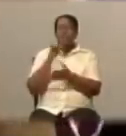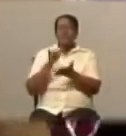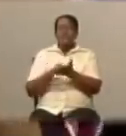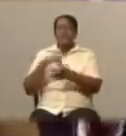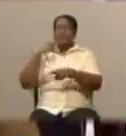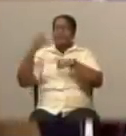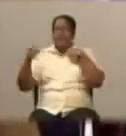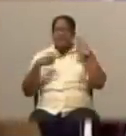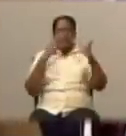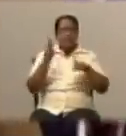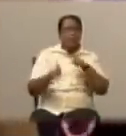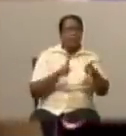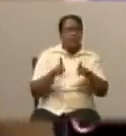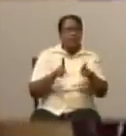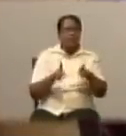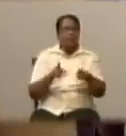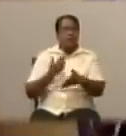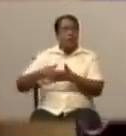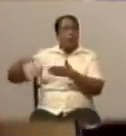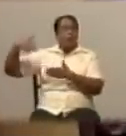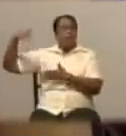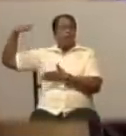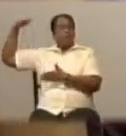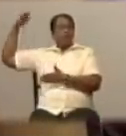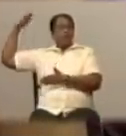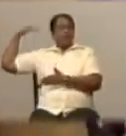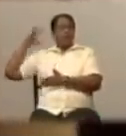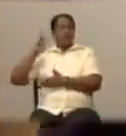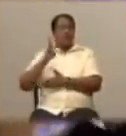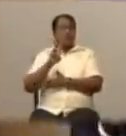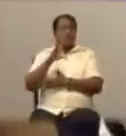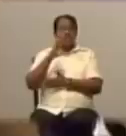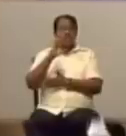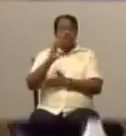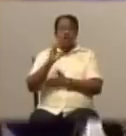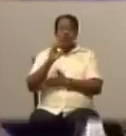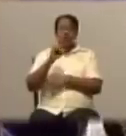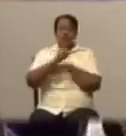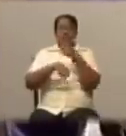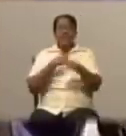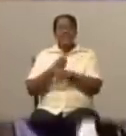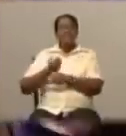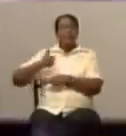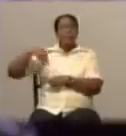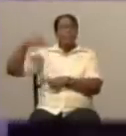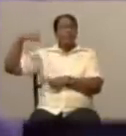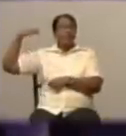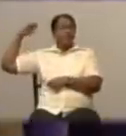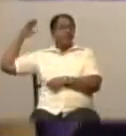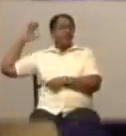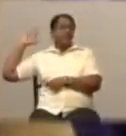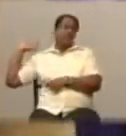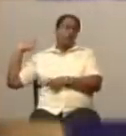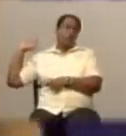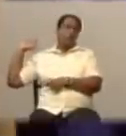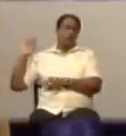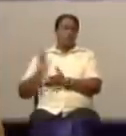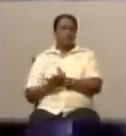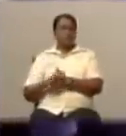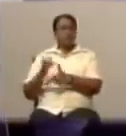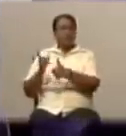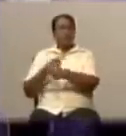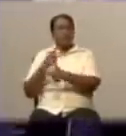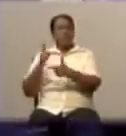the time, that the time is becoming shorter and the Lord is coming. And of course, the second